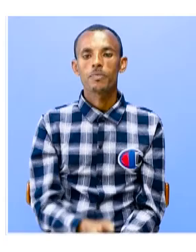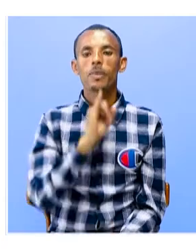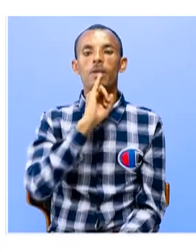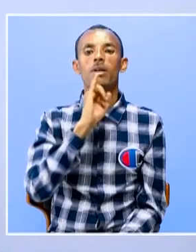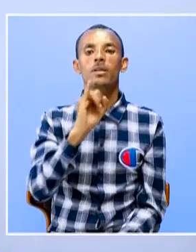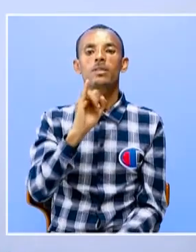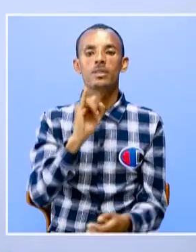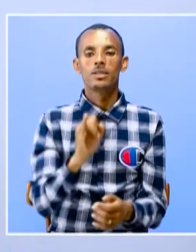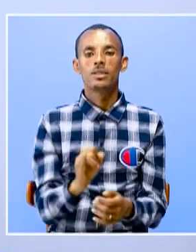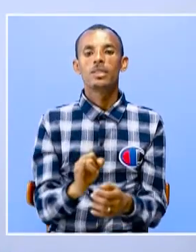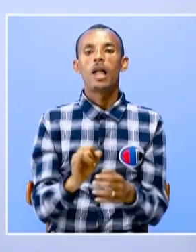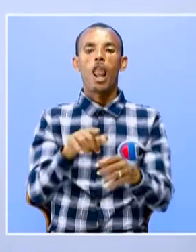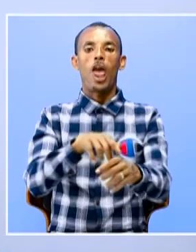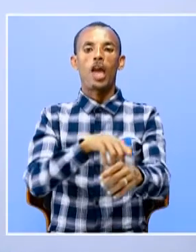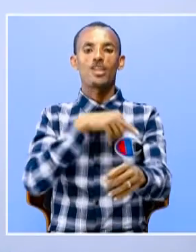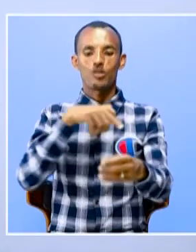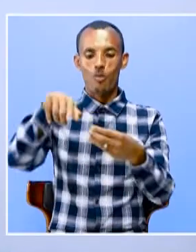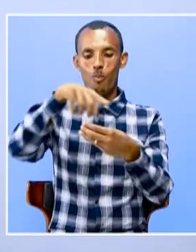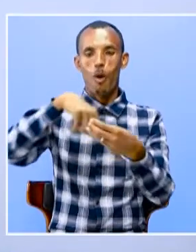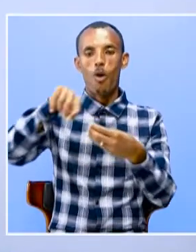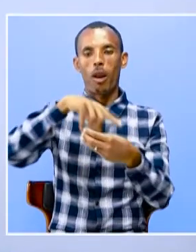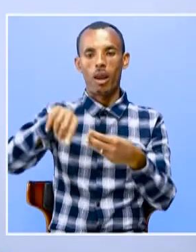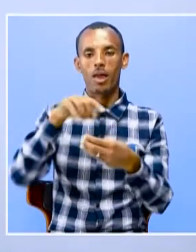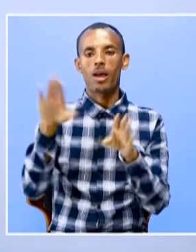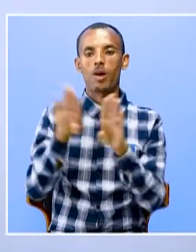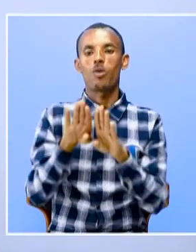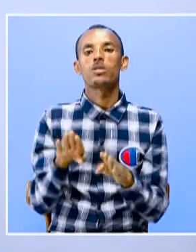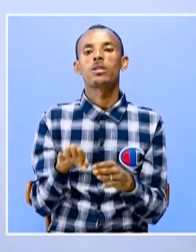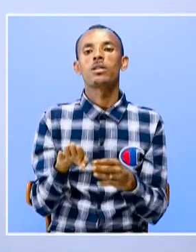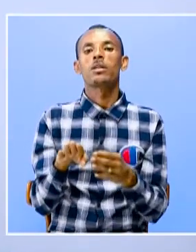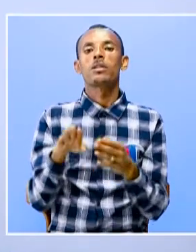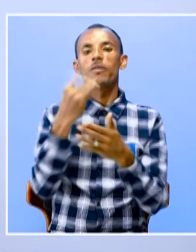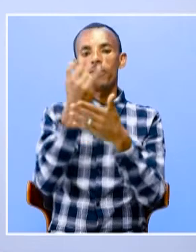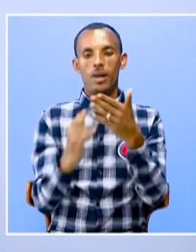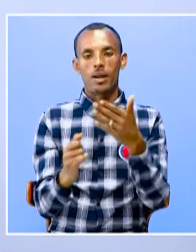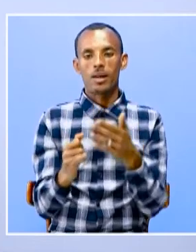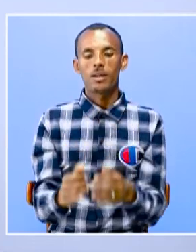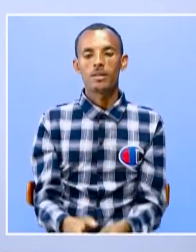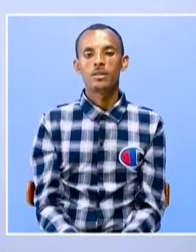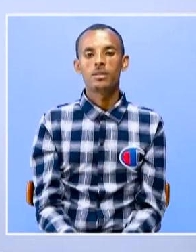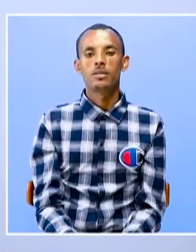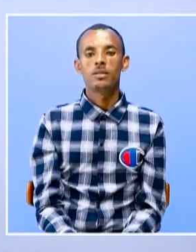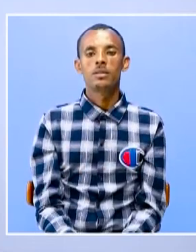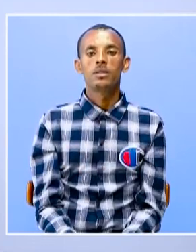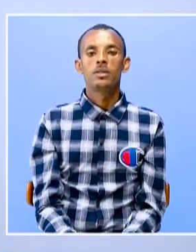is the length of the boundary of that closed figure, the length of the boundary.